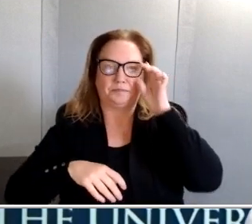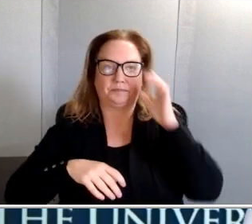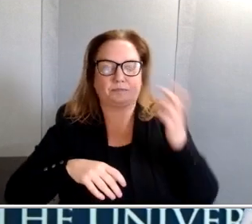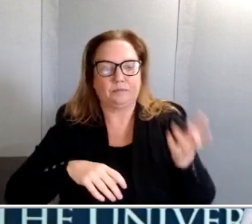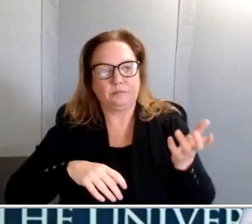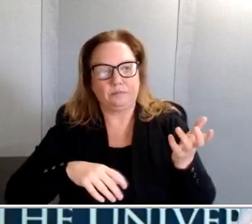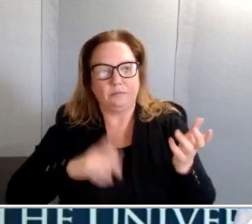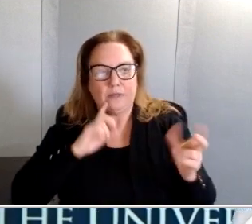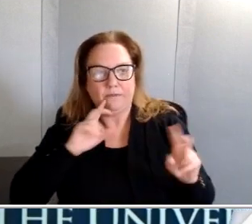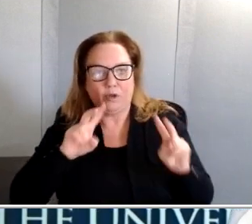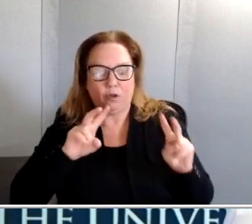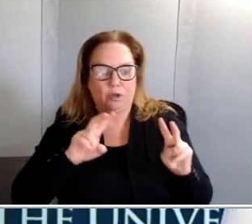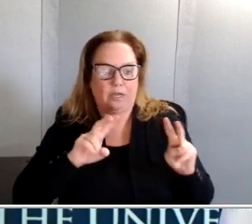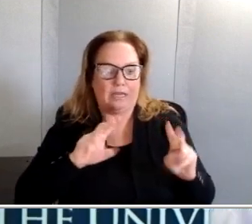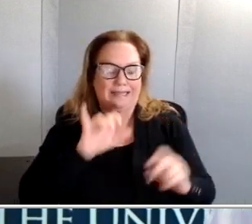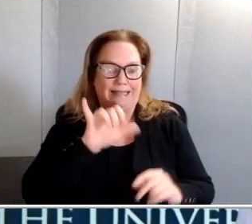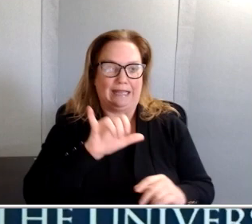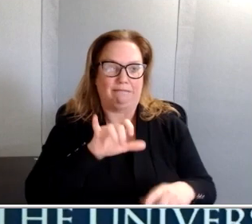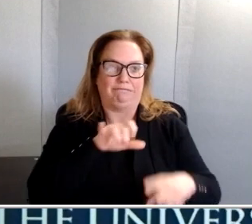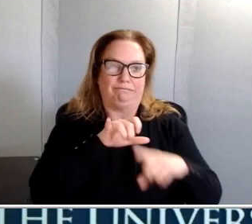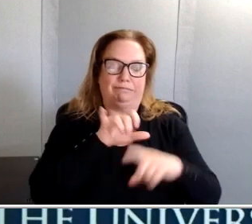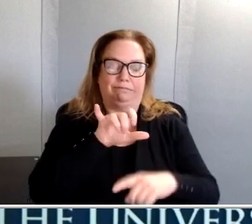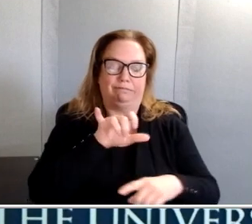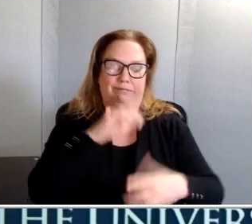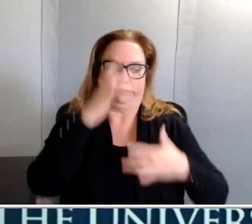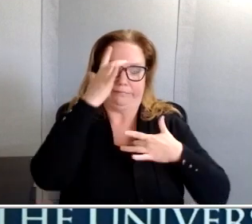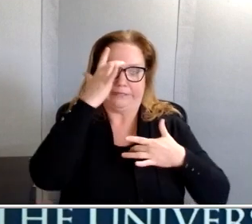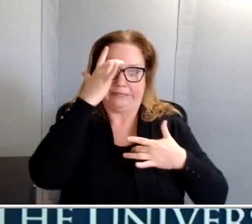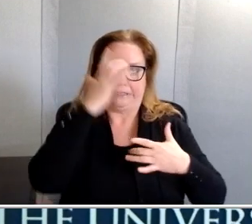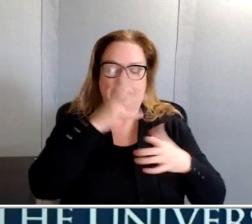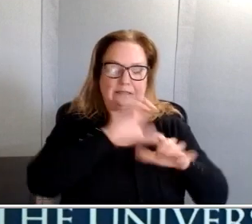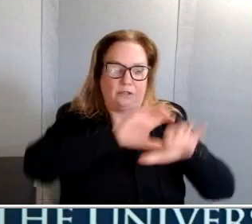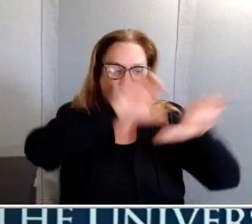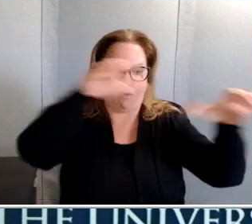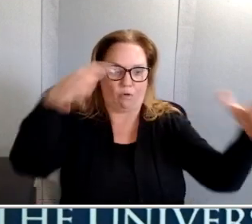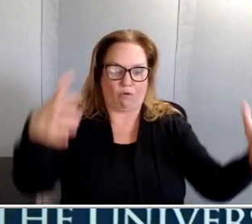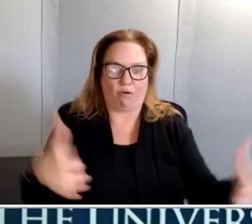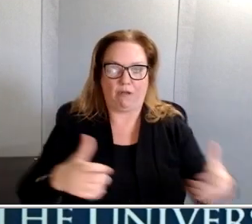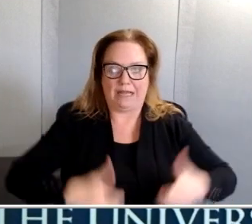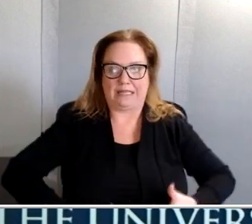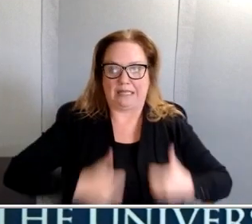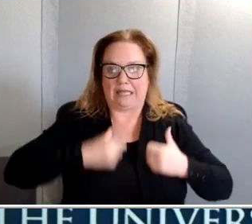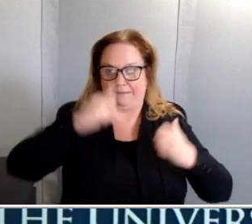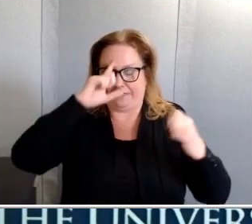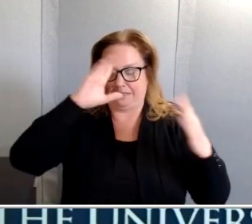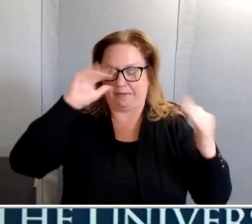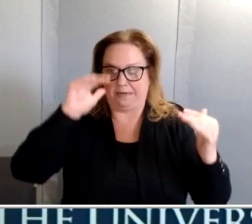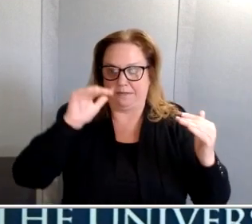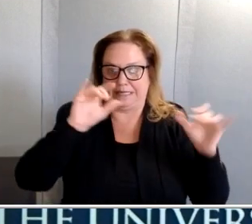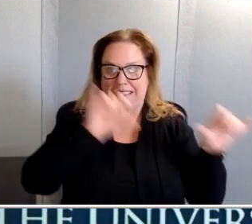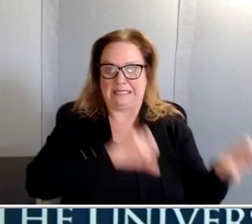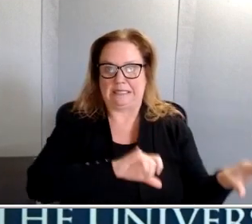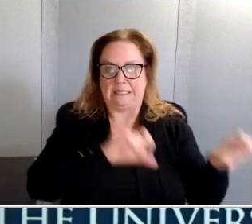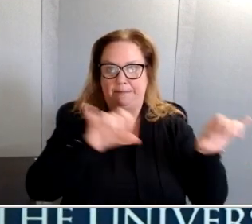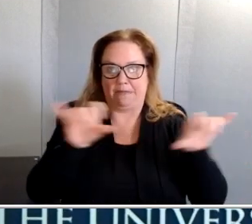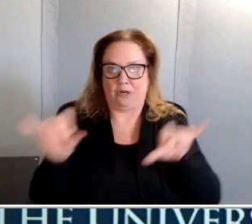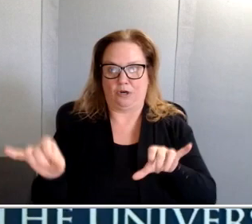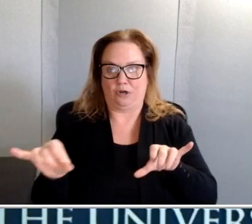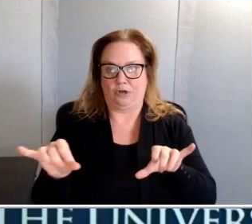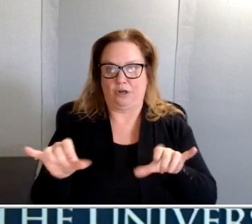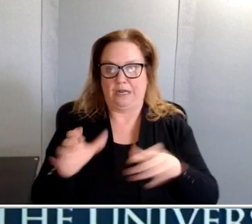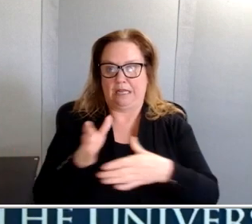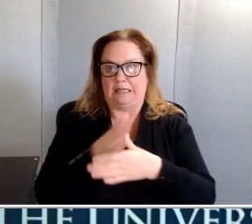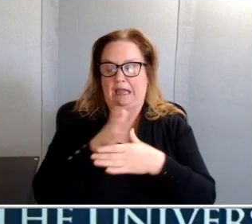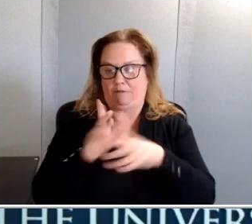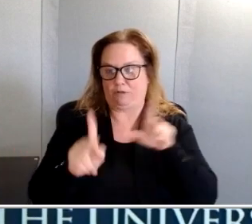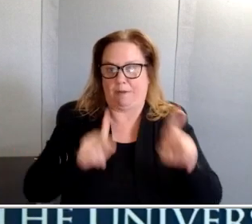you look at hypertrophic cardiomyopathy as a total population, the life expectancy is actually very similar to the average